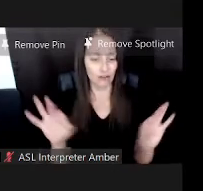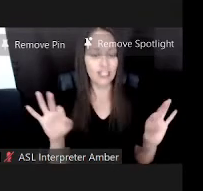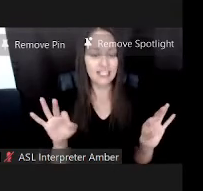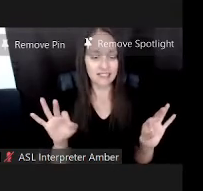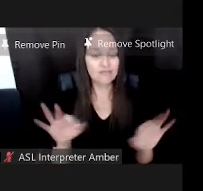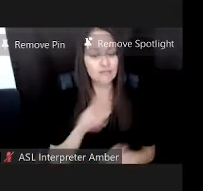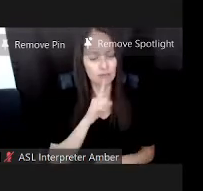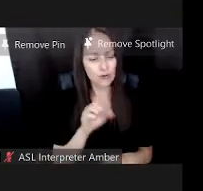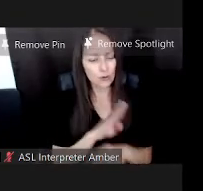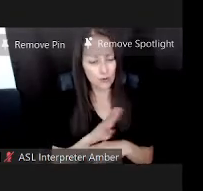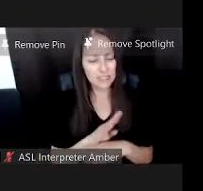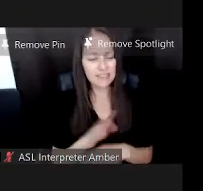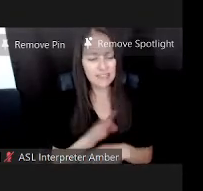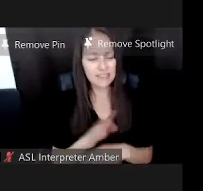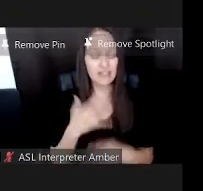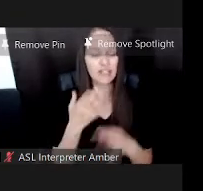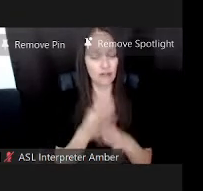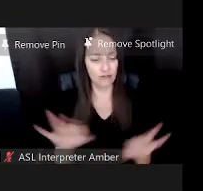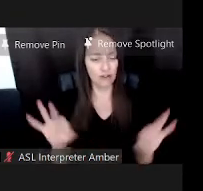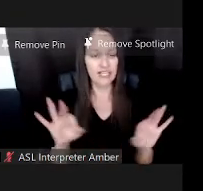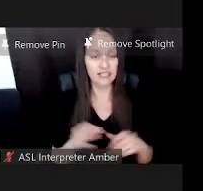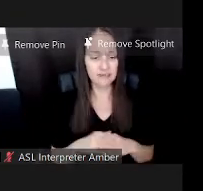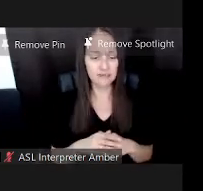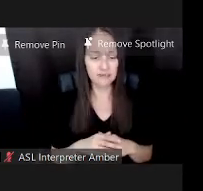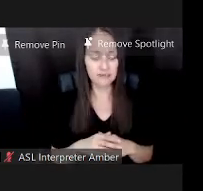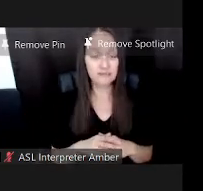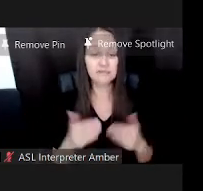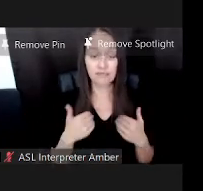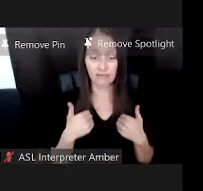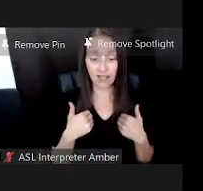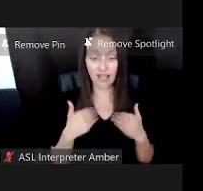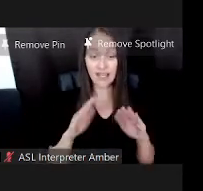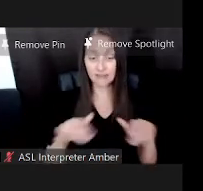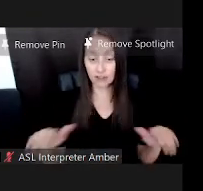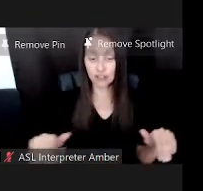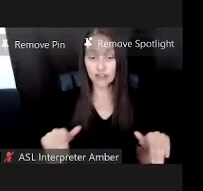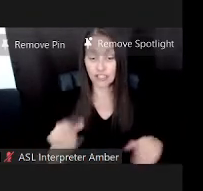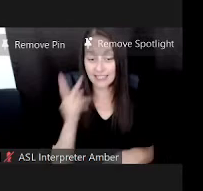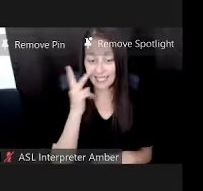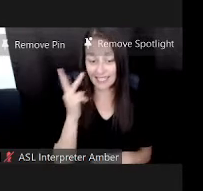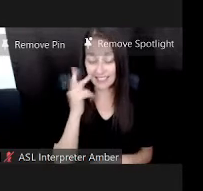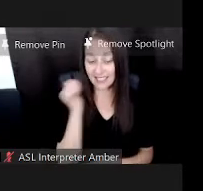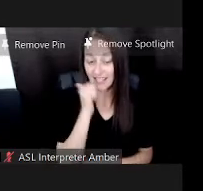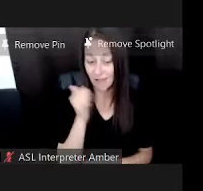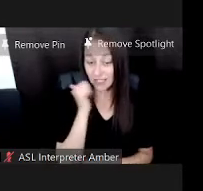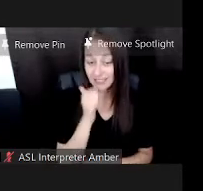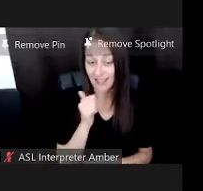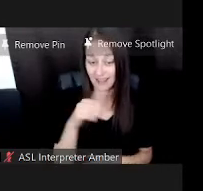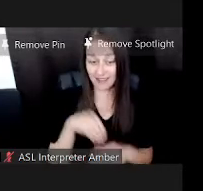free. And I have young children in my life for the first time, like that I see on a daily basis. And